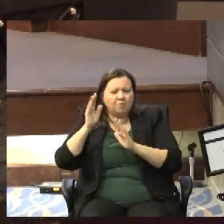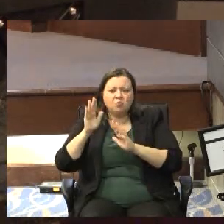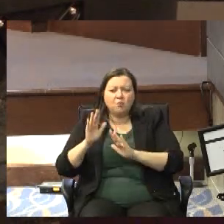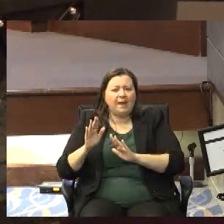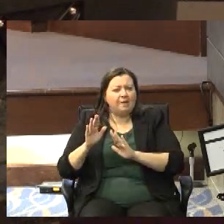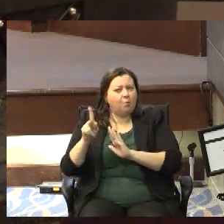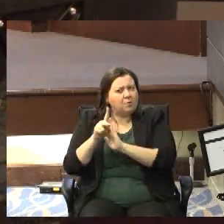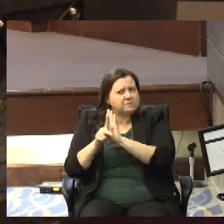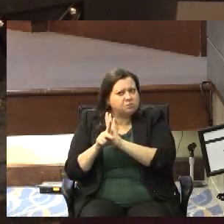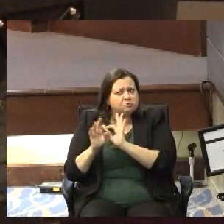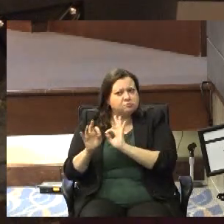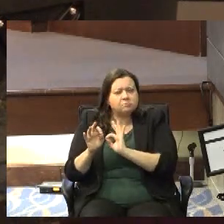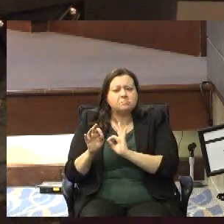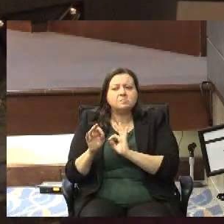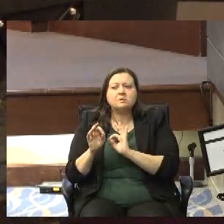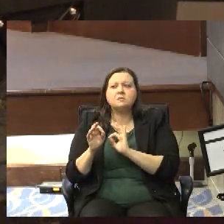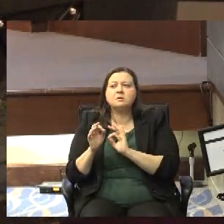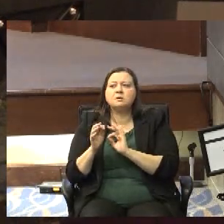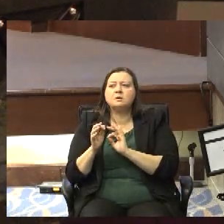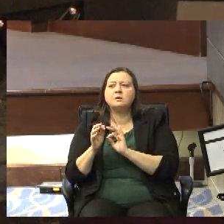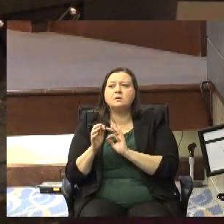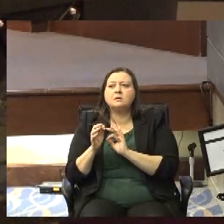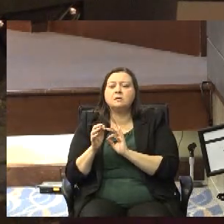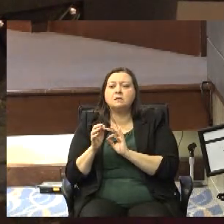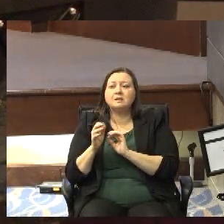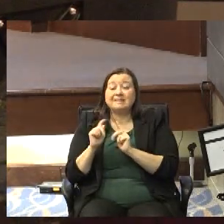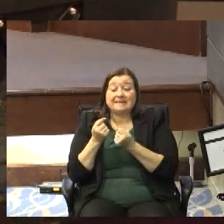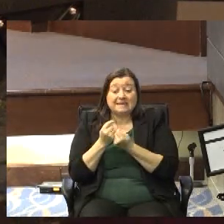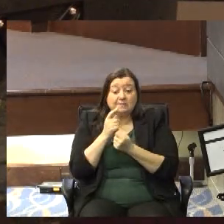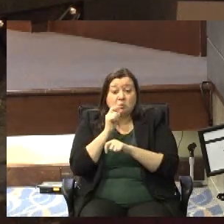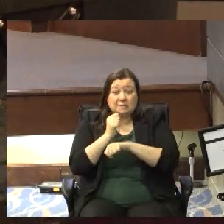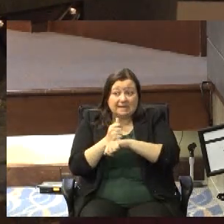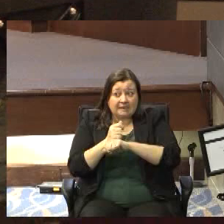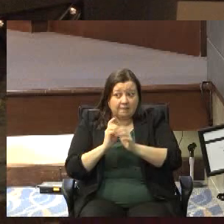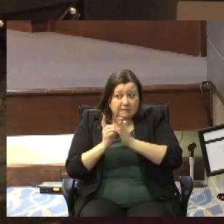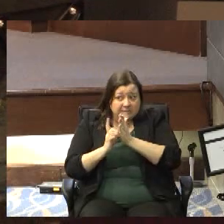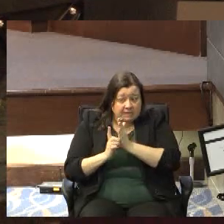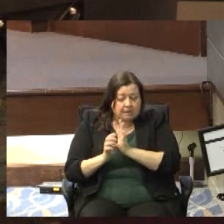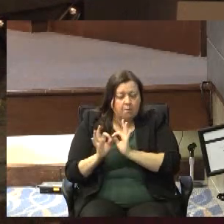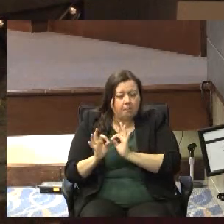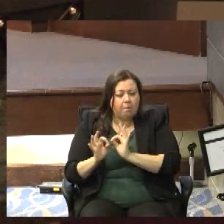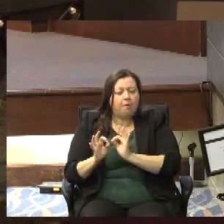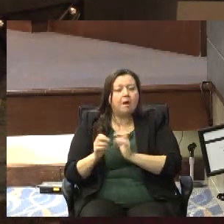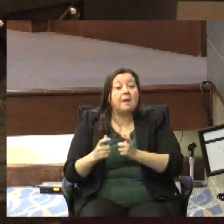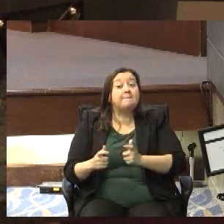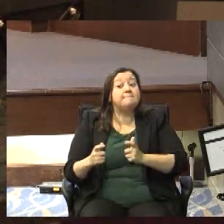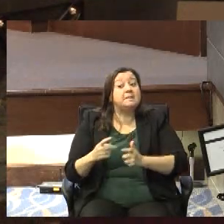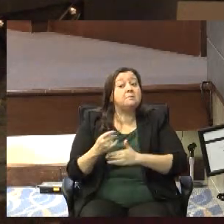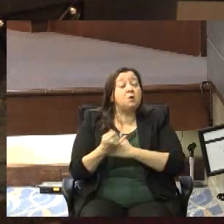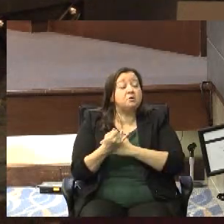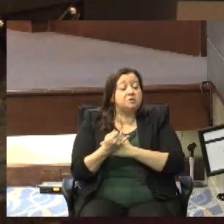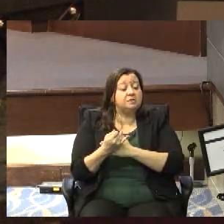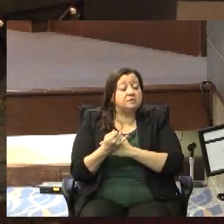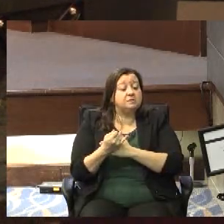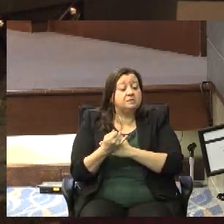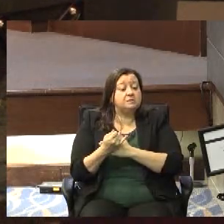I mean, I know a lot of the folks that are putting this together. Big project, 500 acres, just going down the list, a